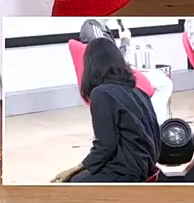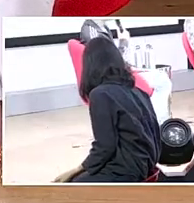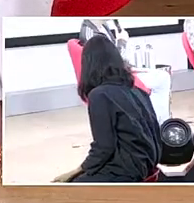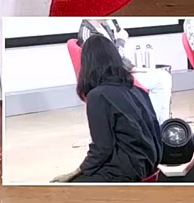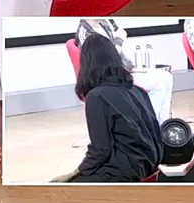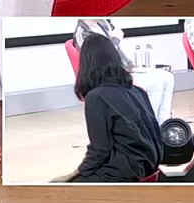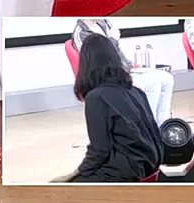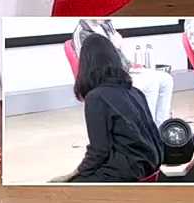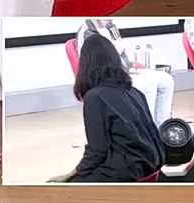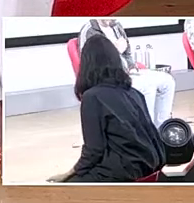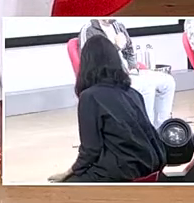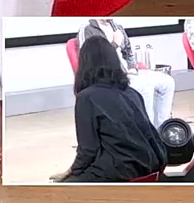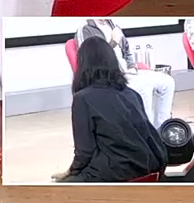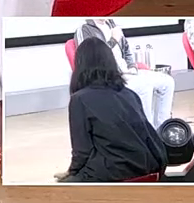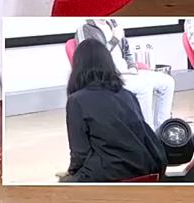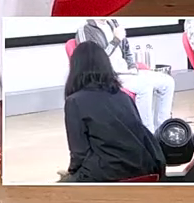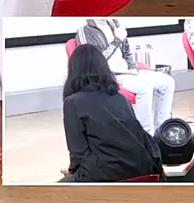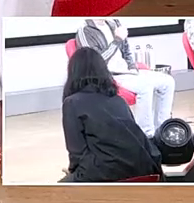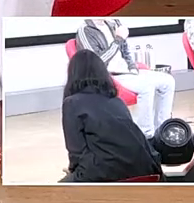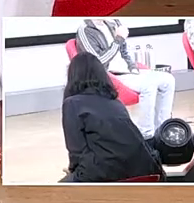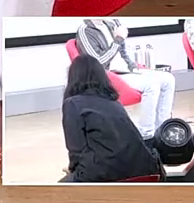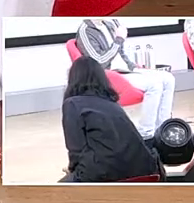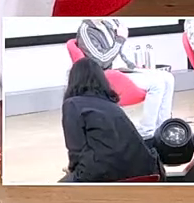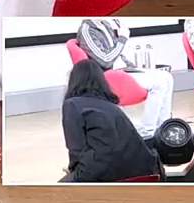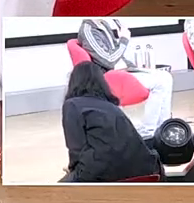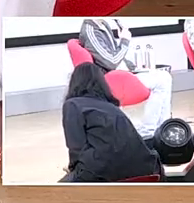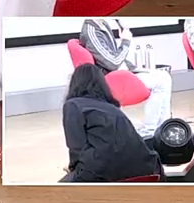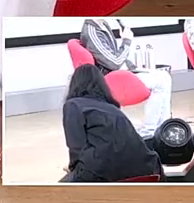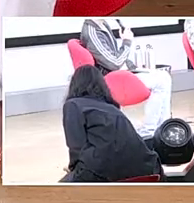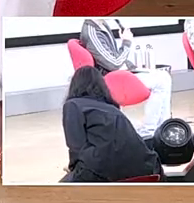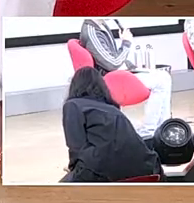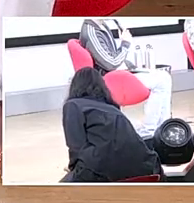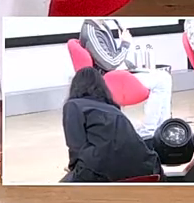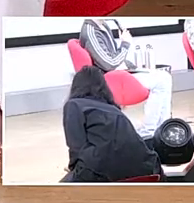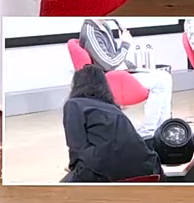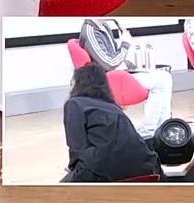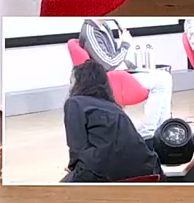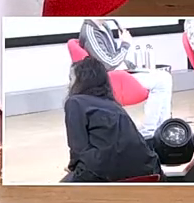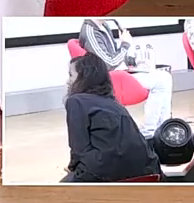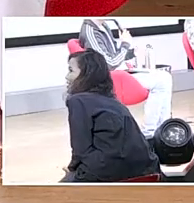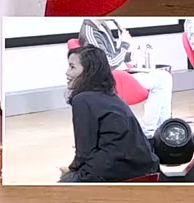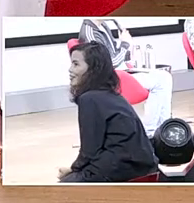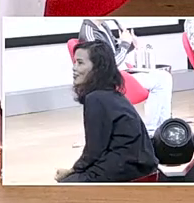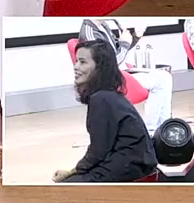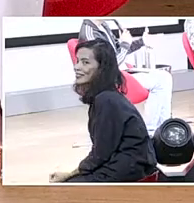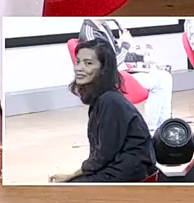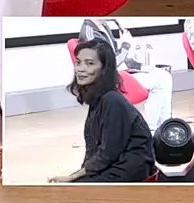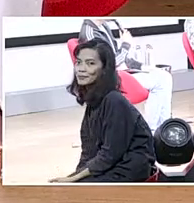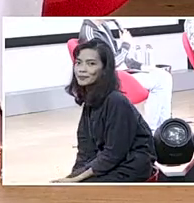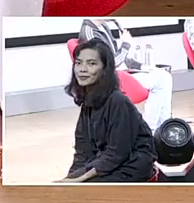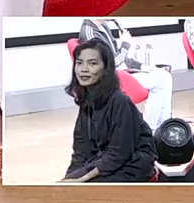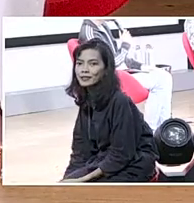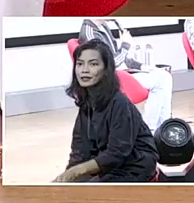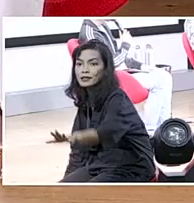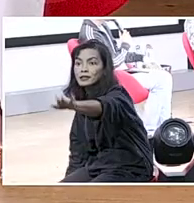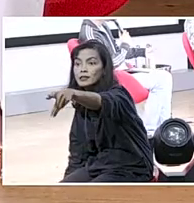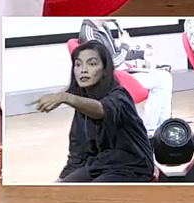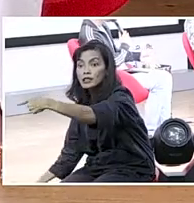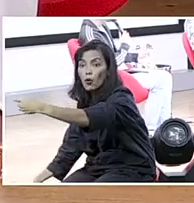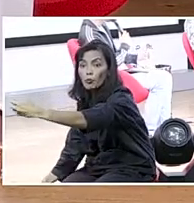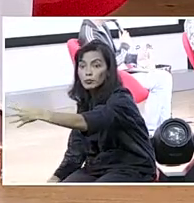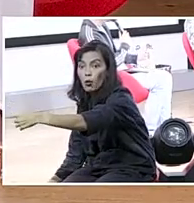question is that. Thank you, Fadli. So for instance, Fadli, who moves a lot to